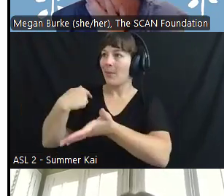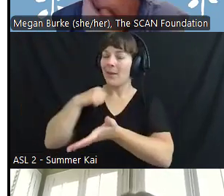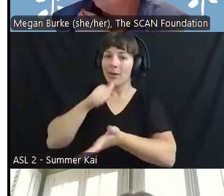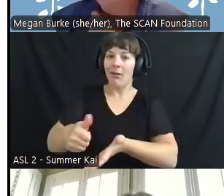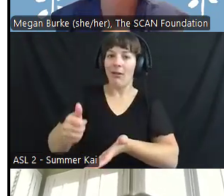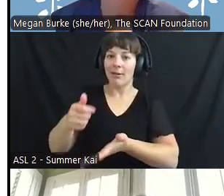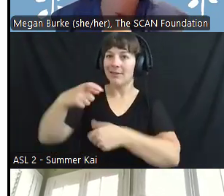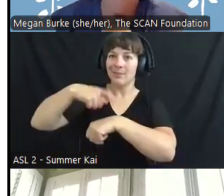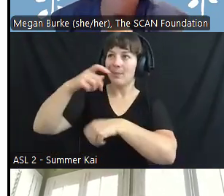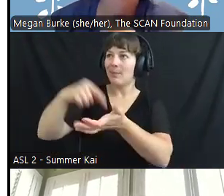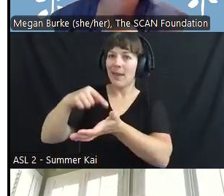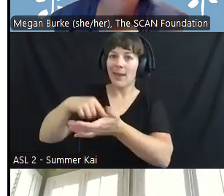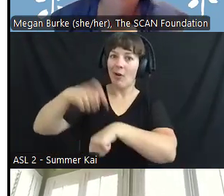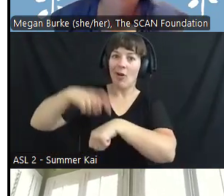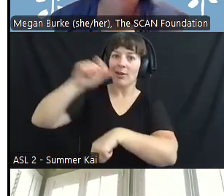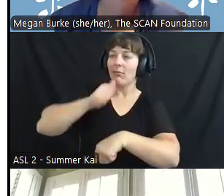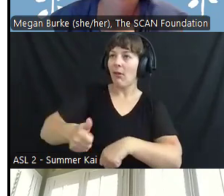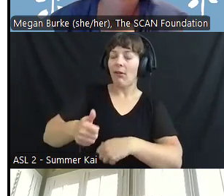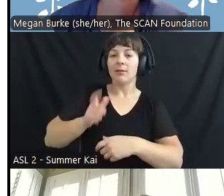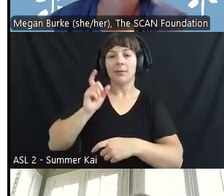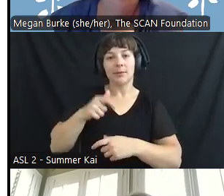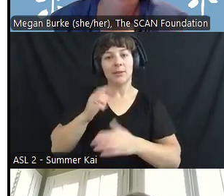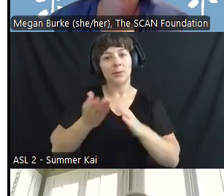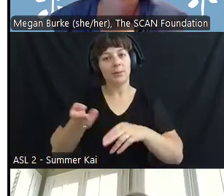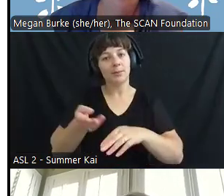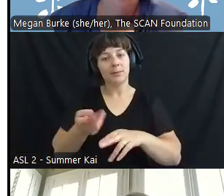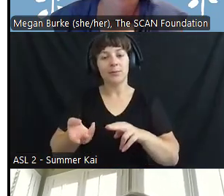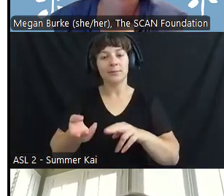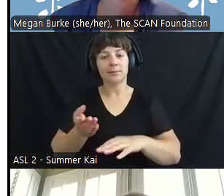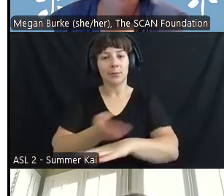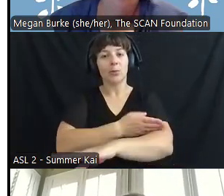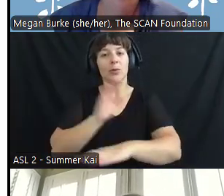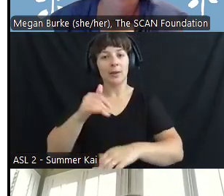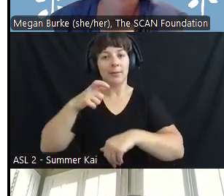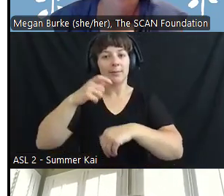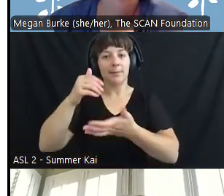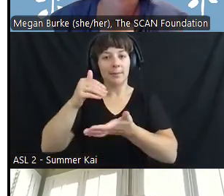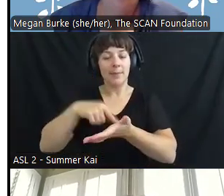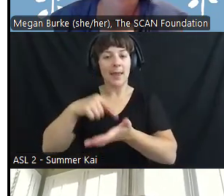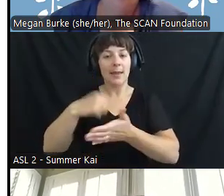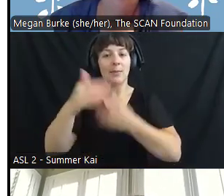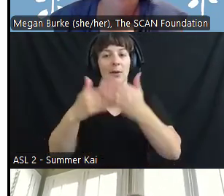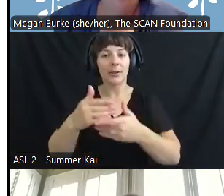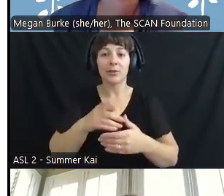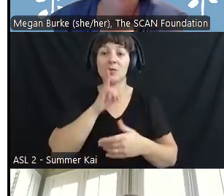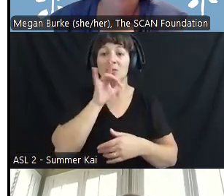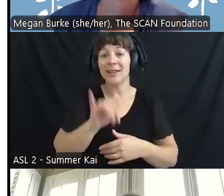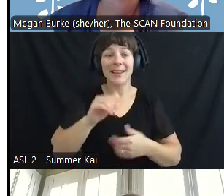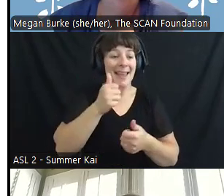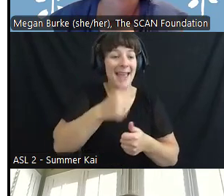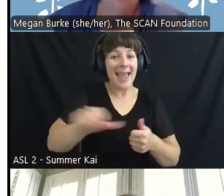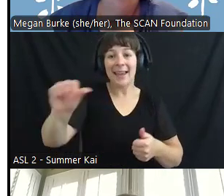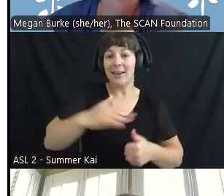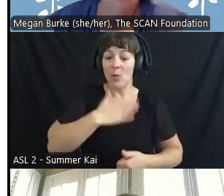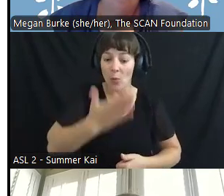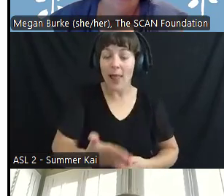timely pay. So I think that from a provider standpoint, it really should be any willing and able caregiver that's